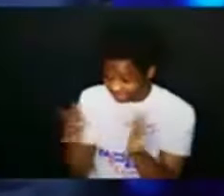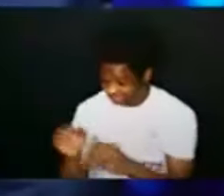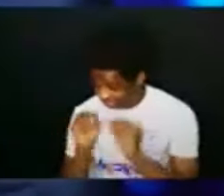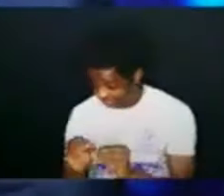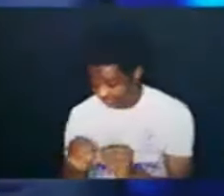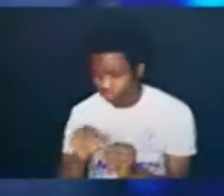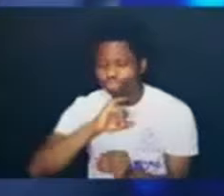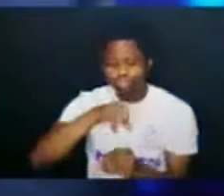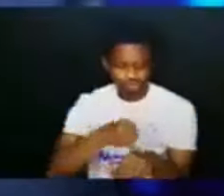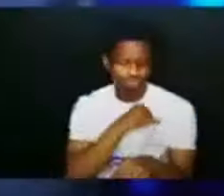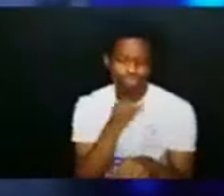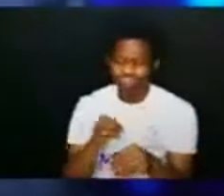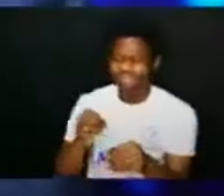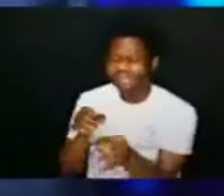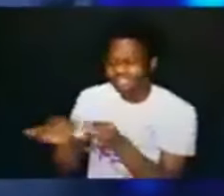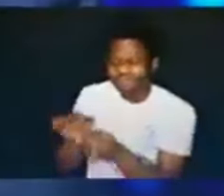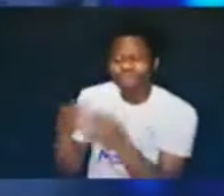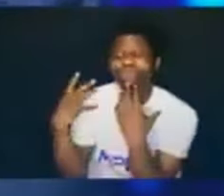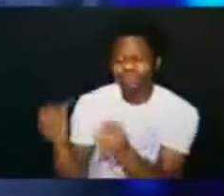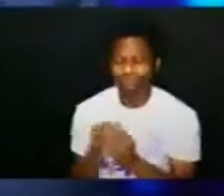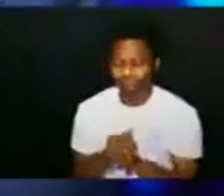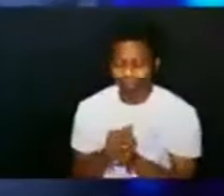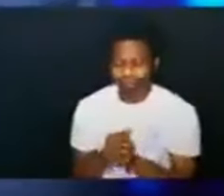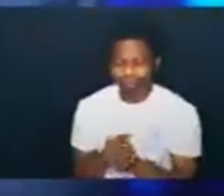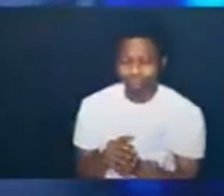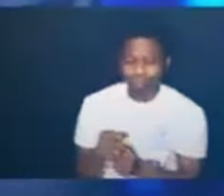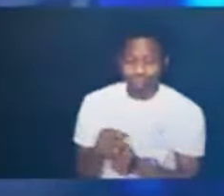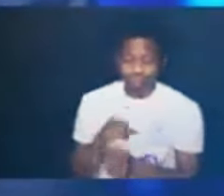you were church one pepe. He is trying to explain that